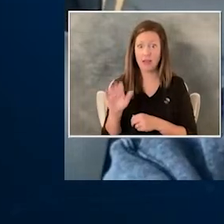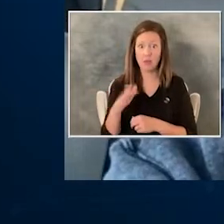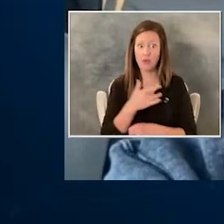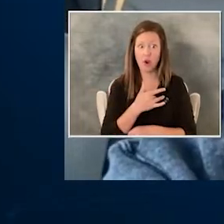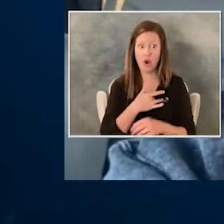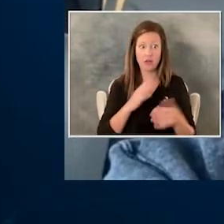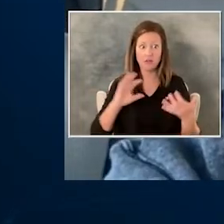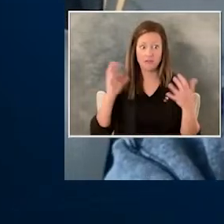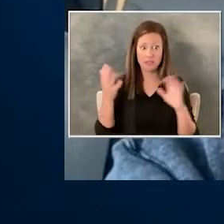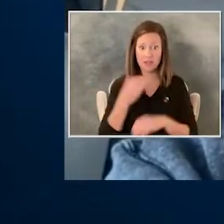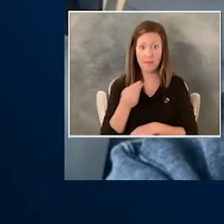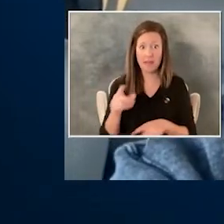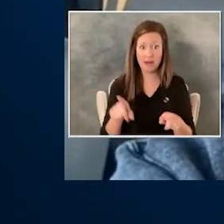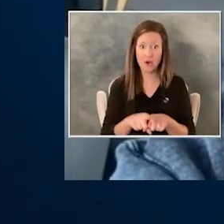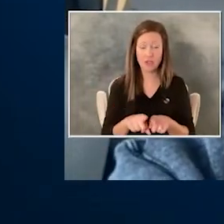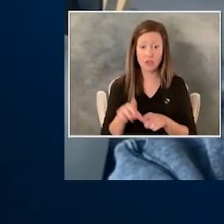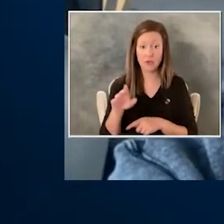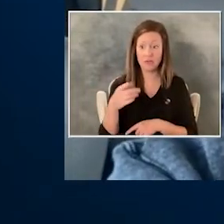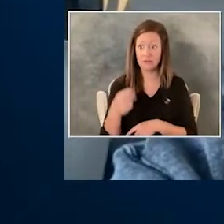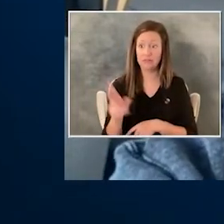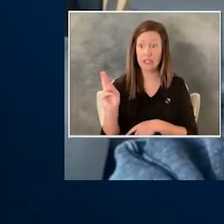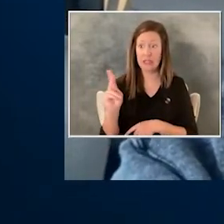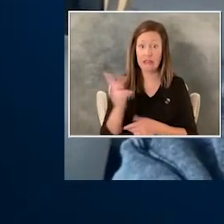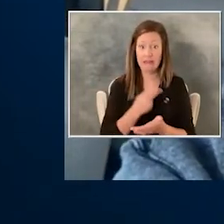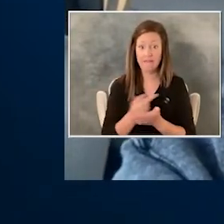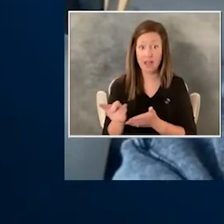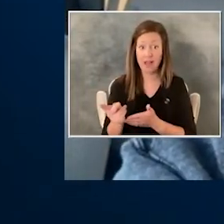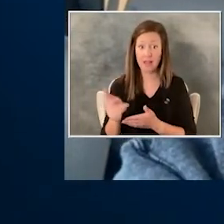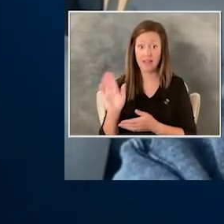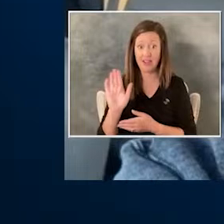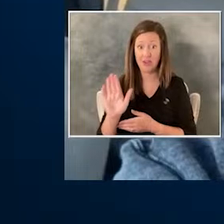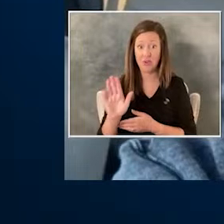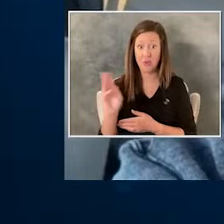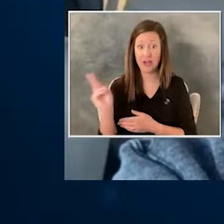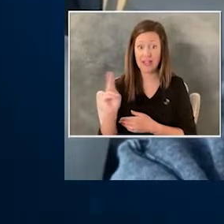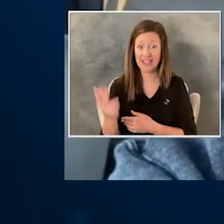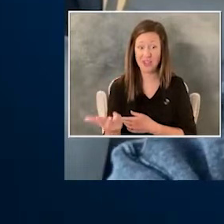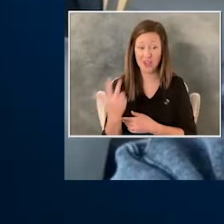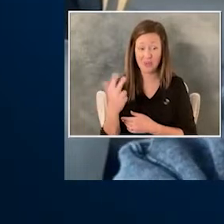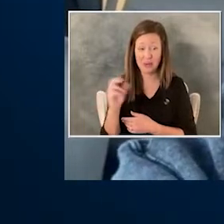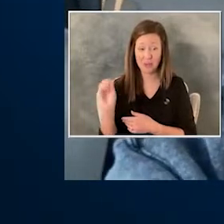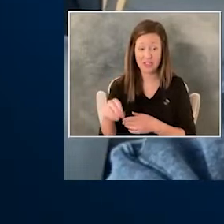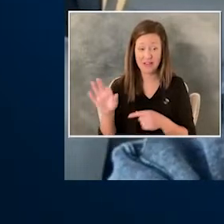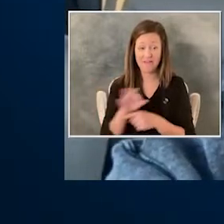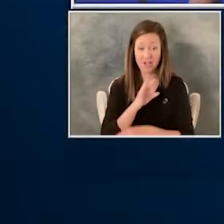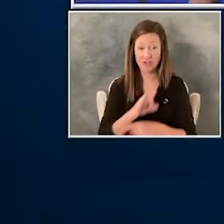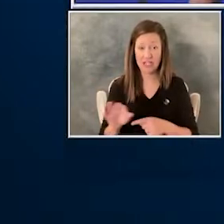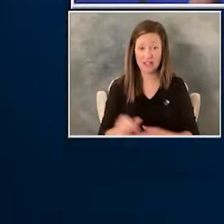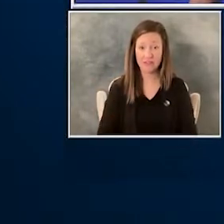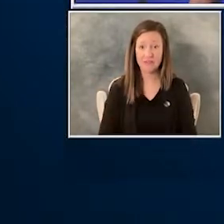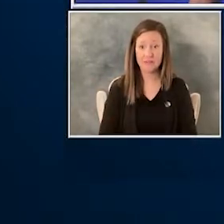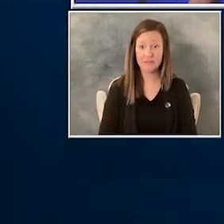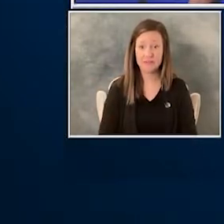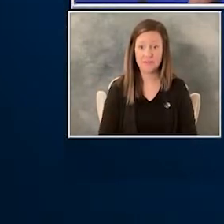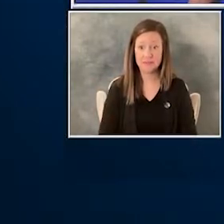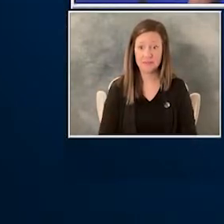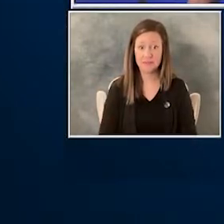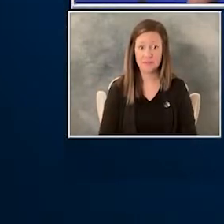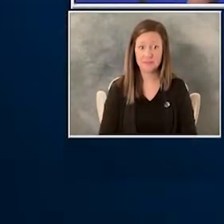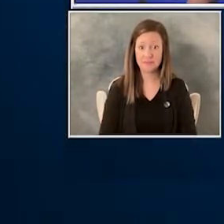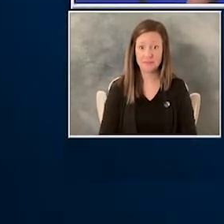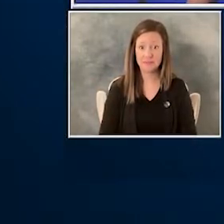only that, but you're in kidney failure. Your kidneys are at 3%. So how long? And then from